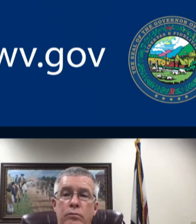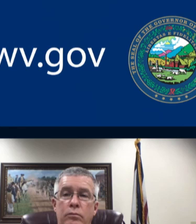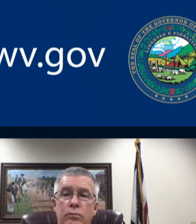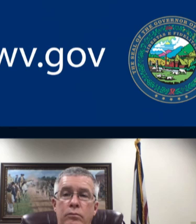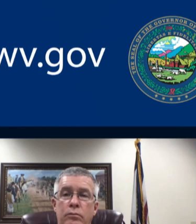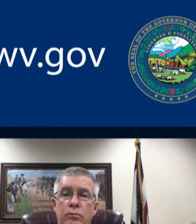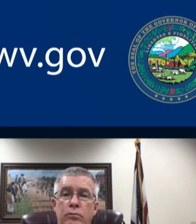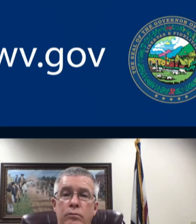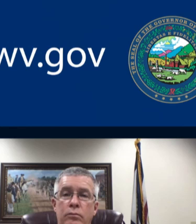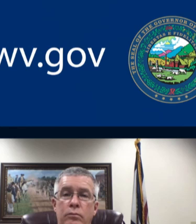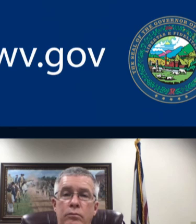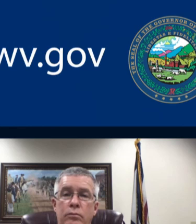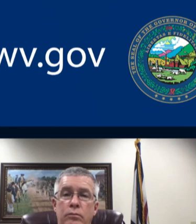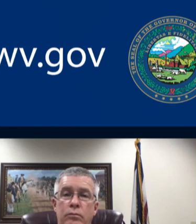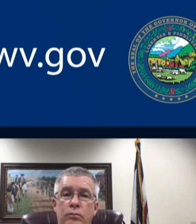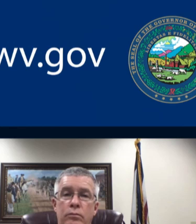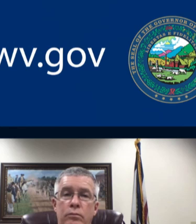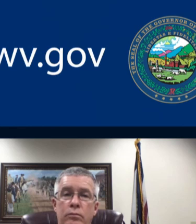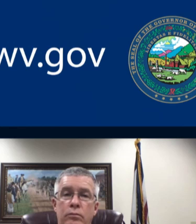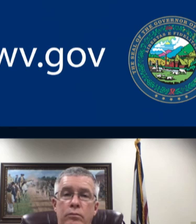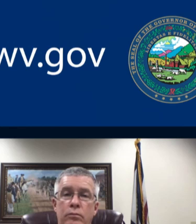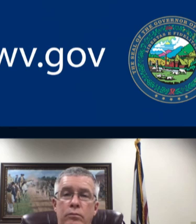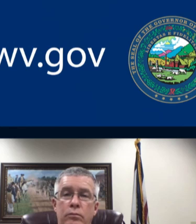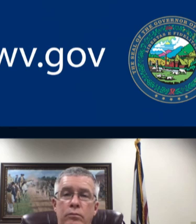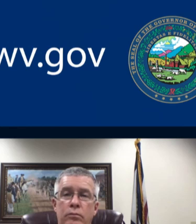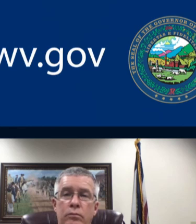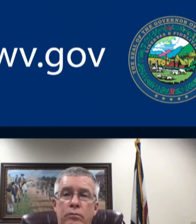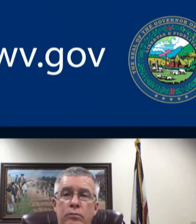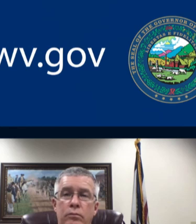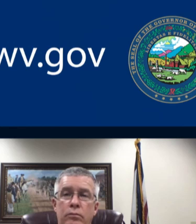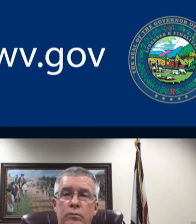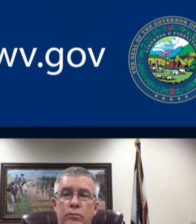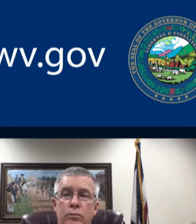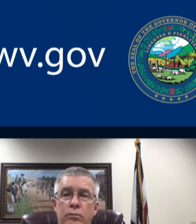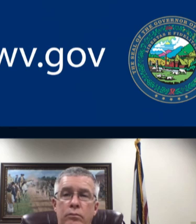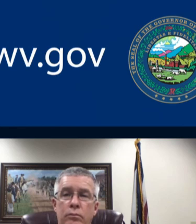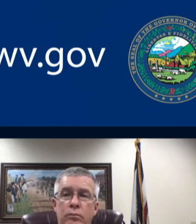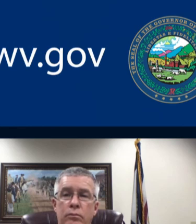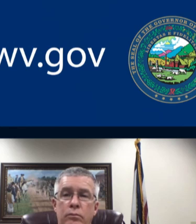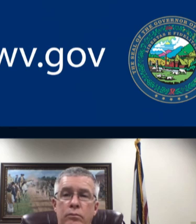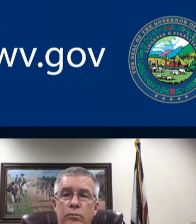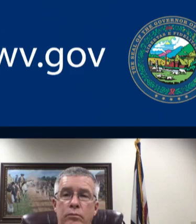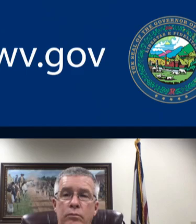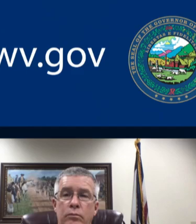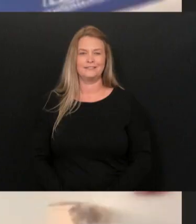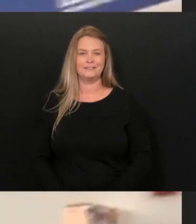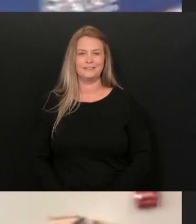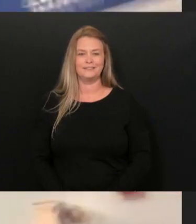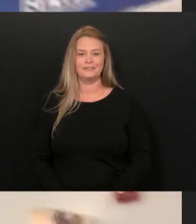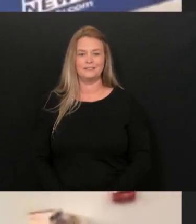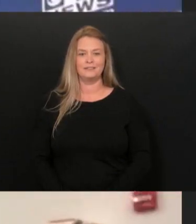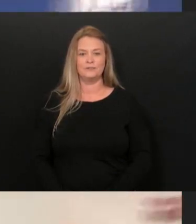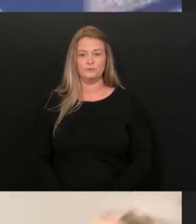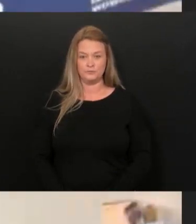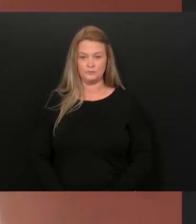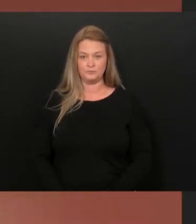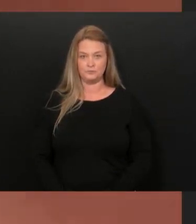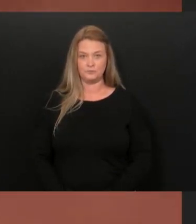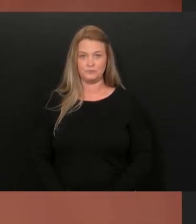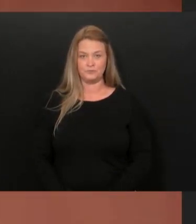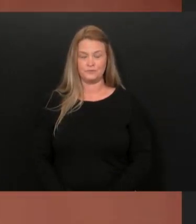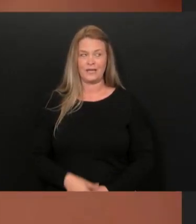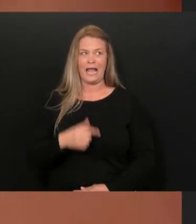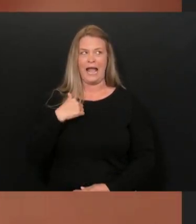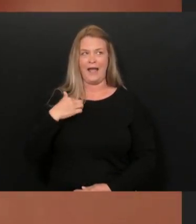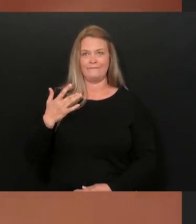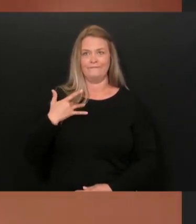All right, we have time for one more. Let's go to Mark Curtis with Next Star Media. Good afternoon, everyone. This is probably a follow-up to something